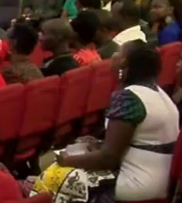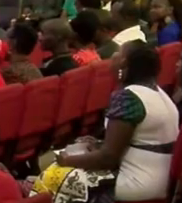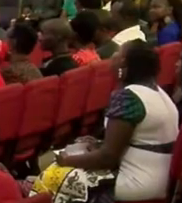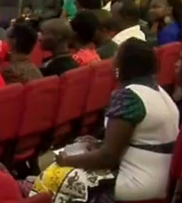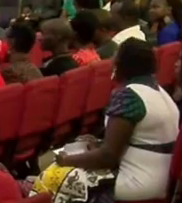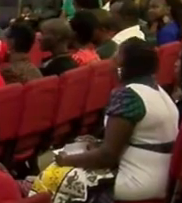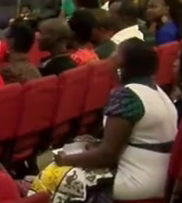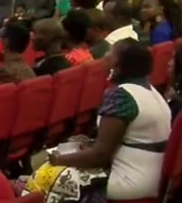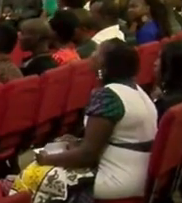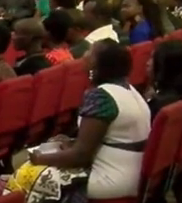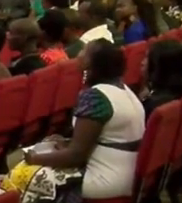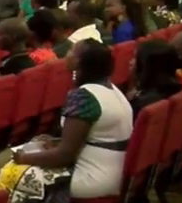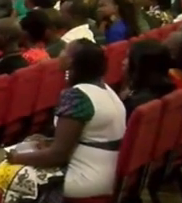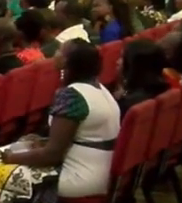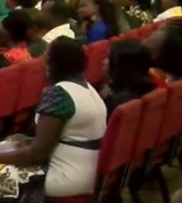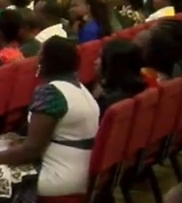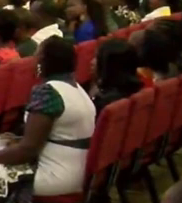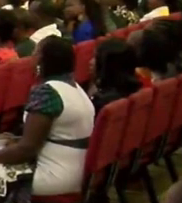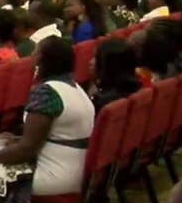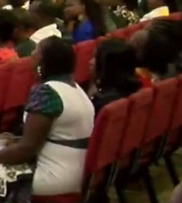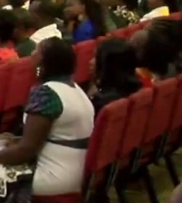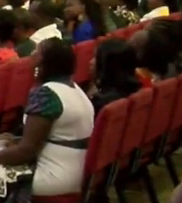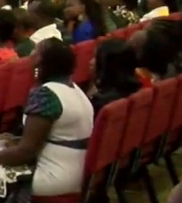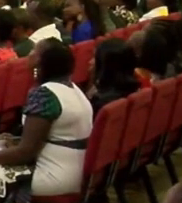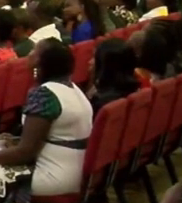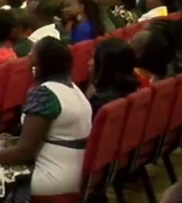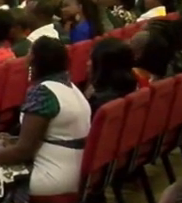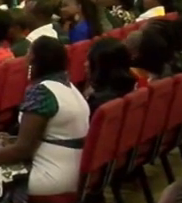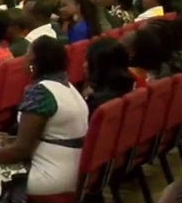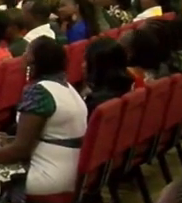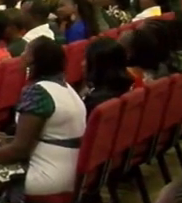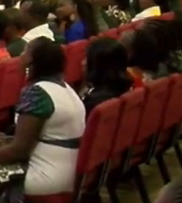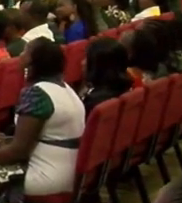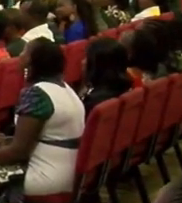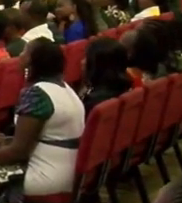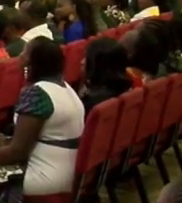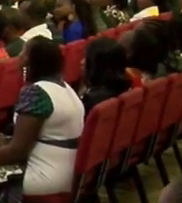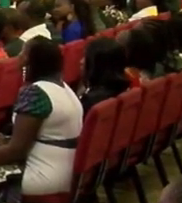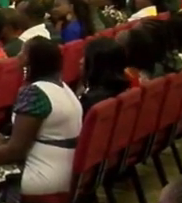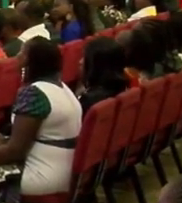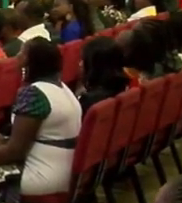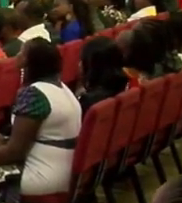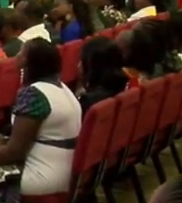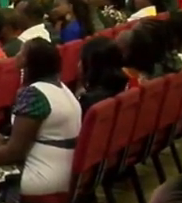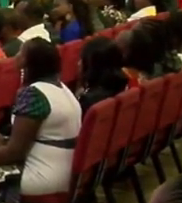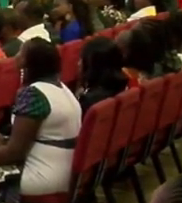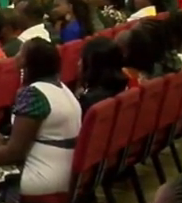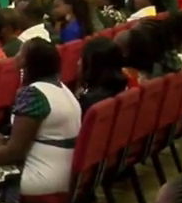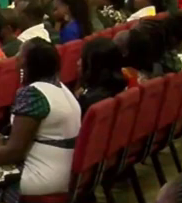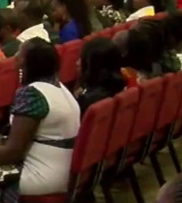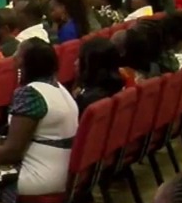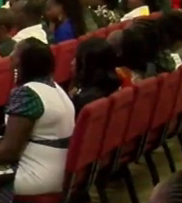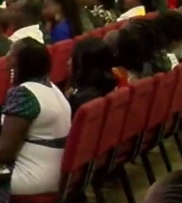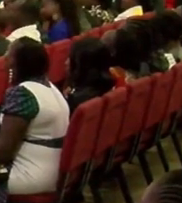my God is able. My God is able. Now, if you believe he's